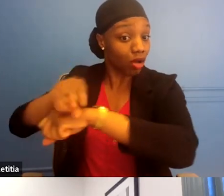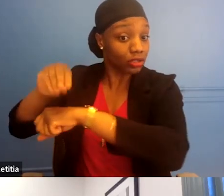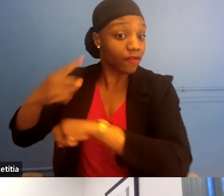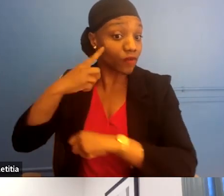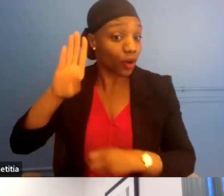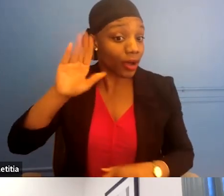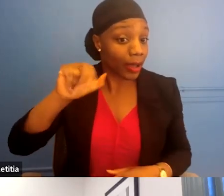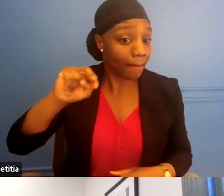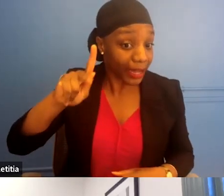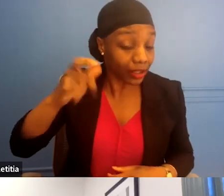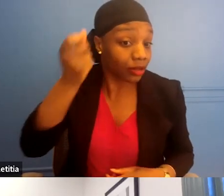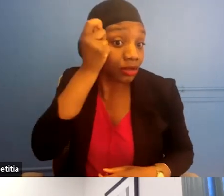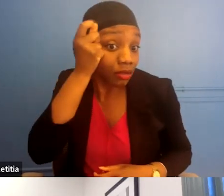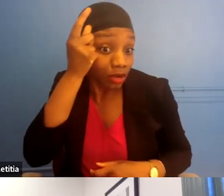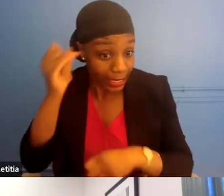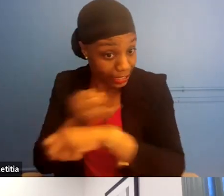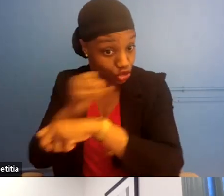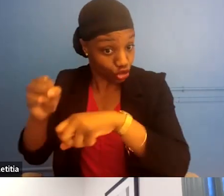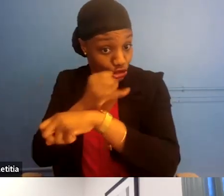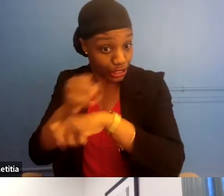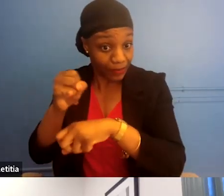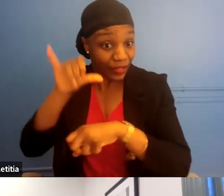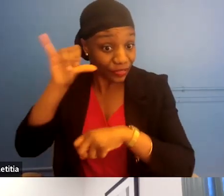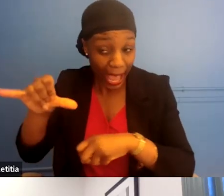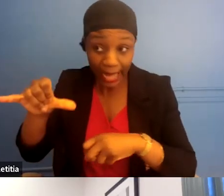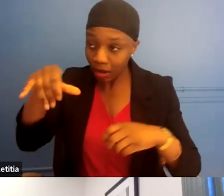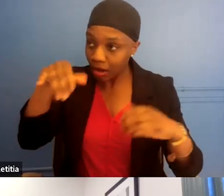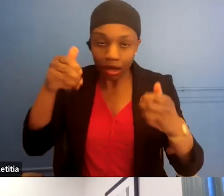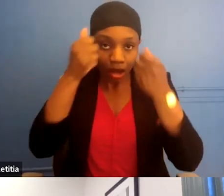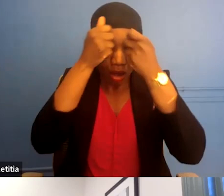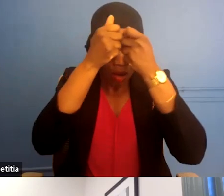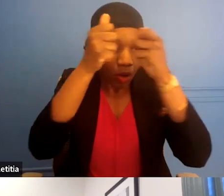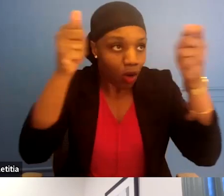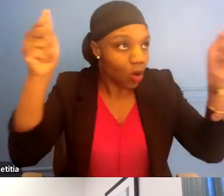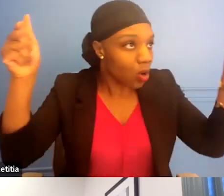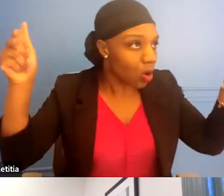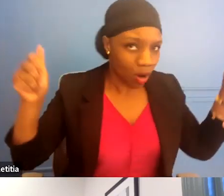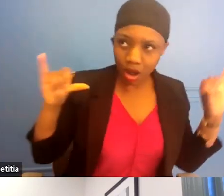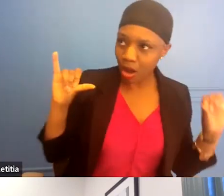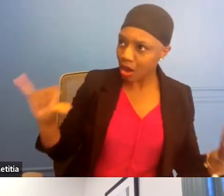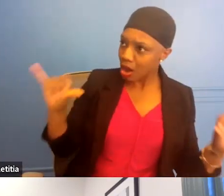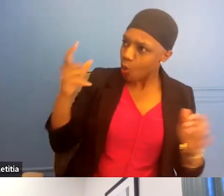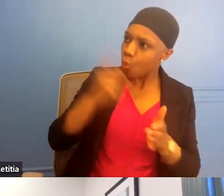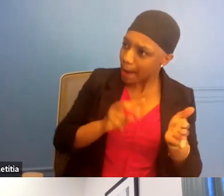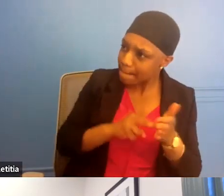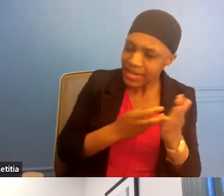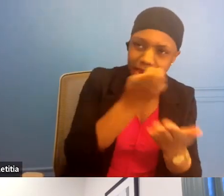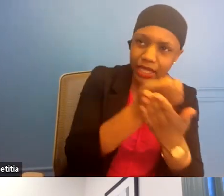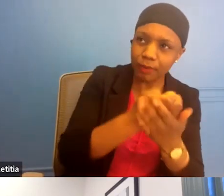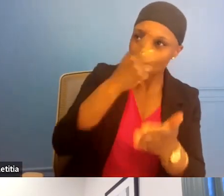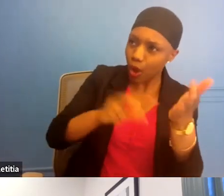those internships are the ones that really opened my eyes to the possibility of what these careers mean.